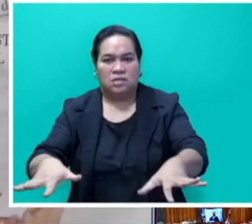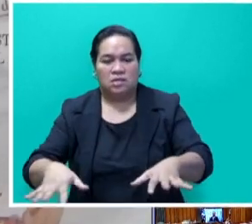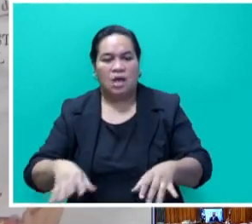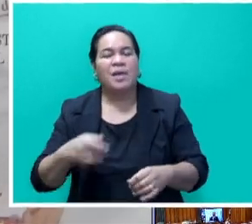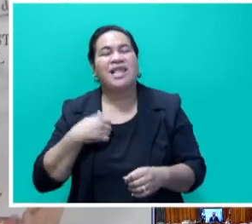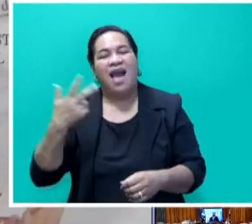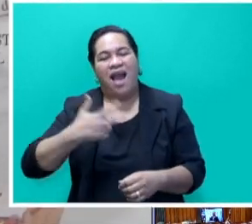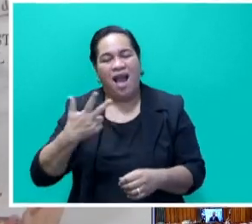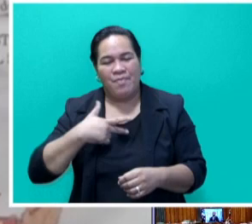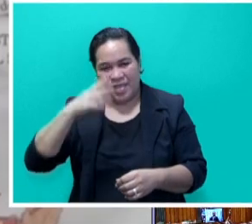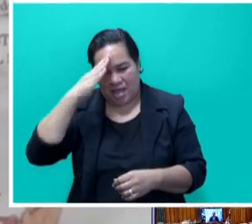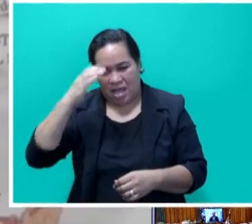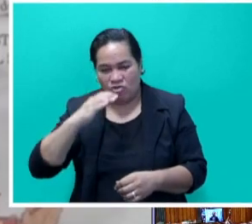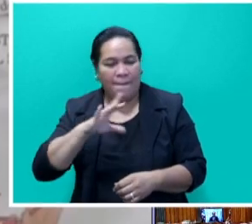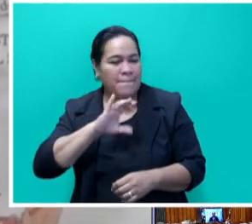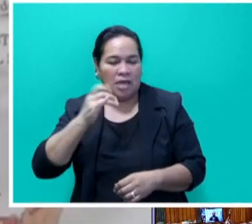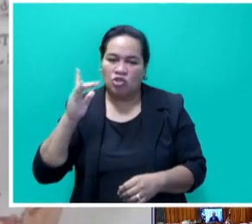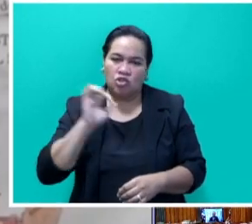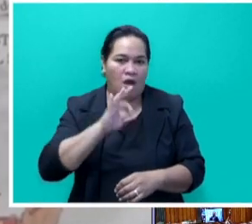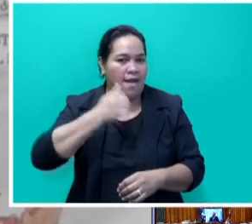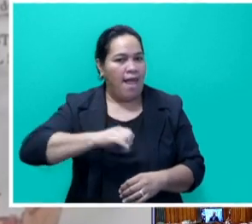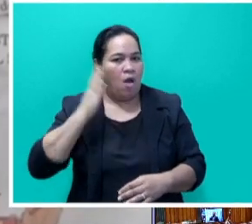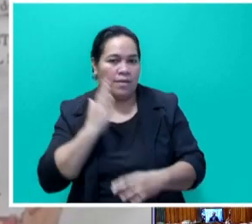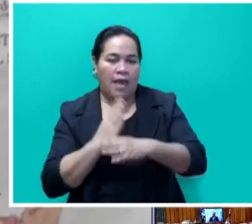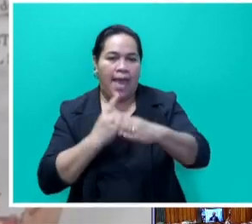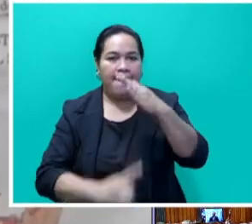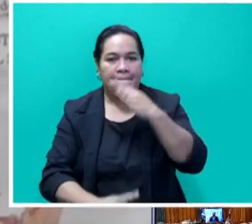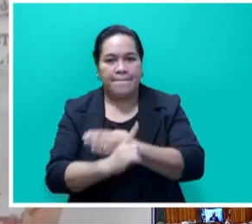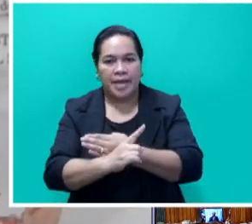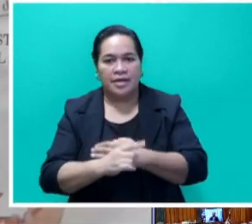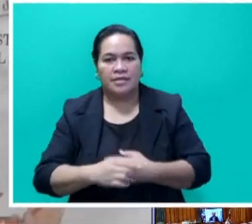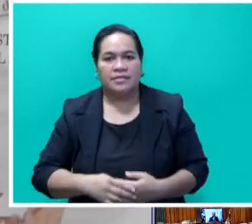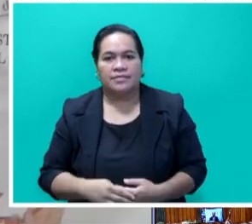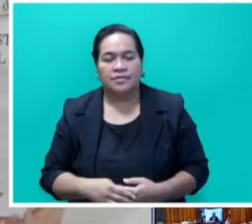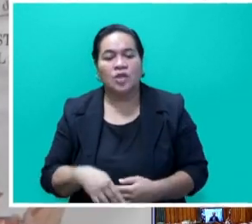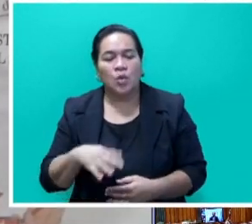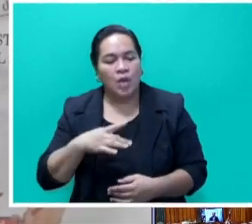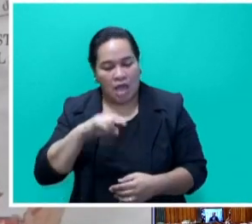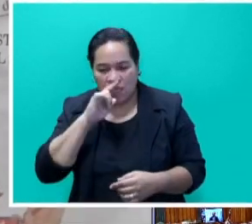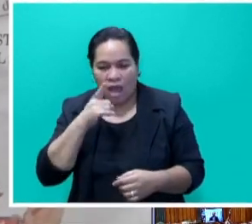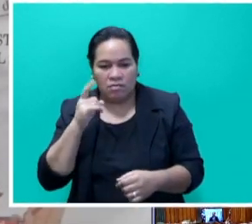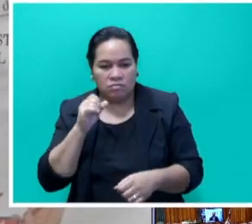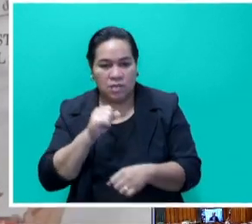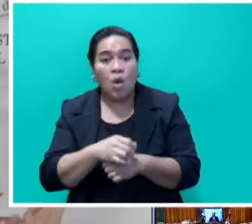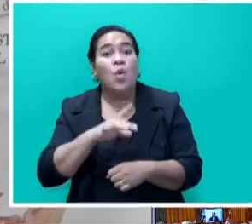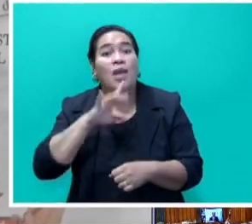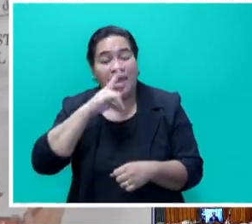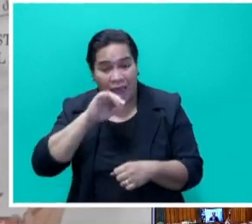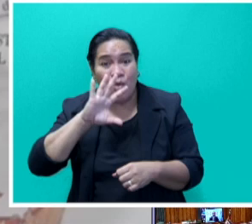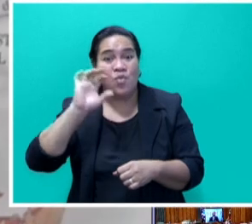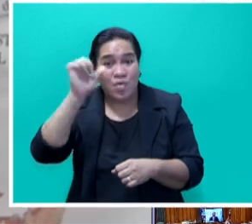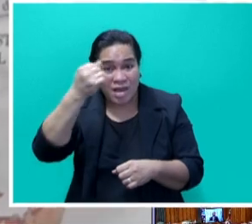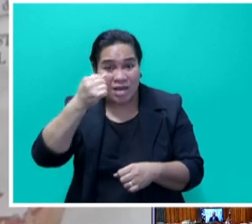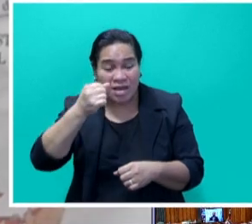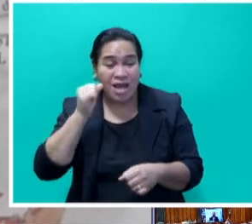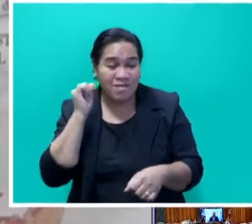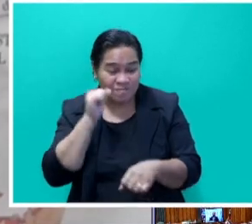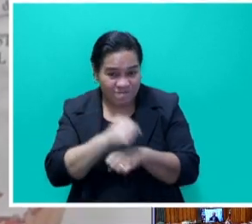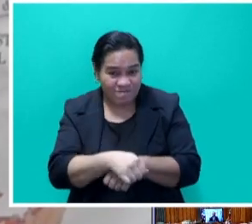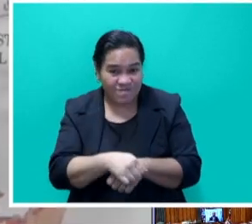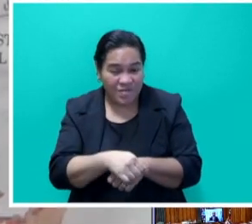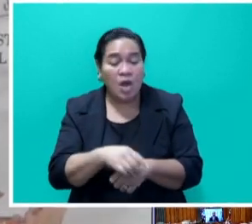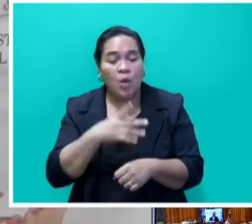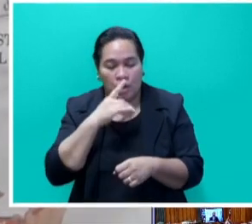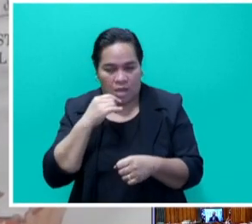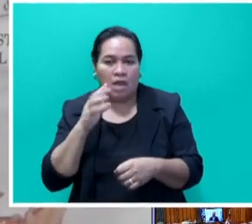harms our country. We must not let it happen. We will win the COVID battle. We will not only win that battle, but we will also eventually win the